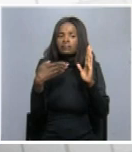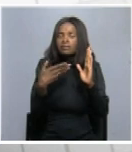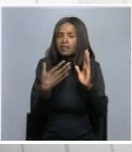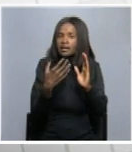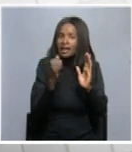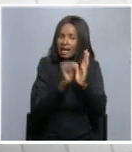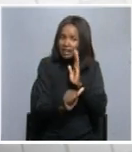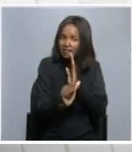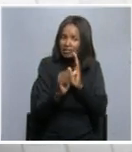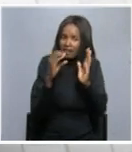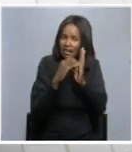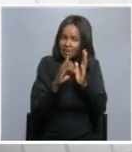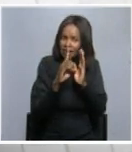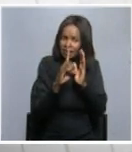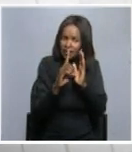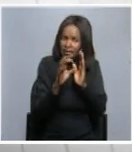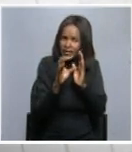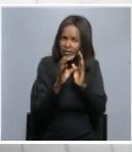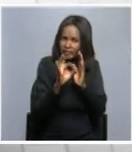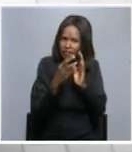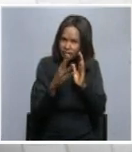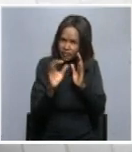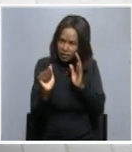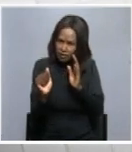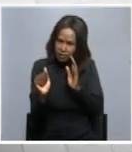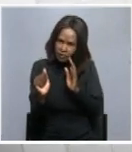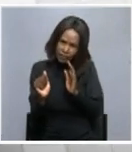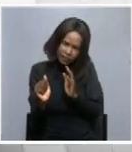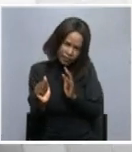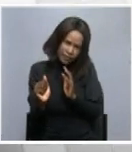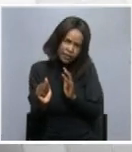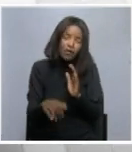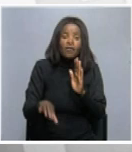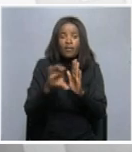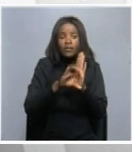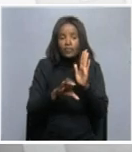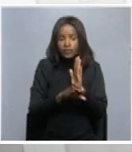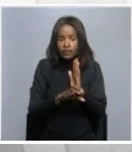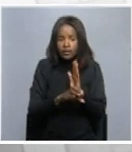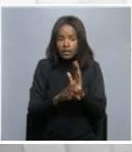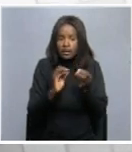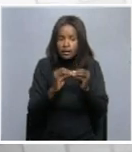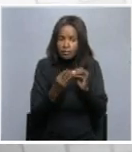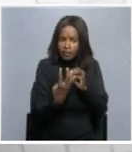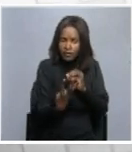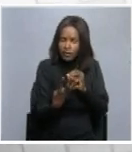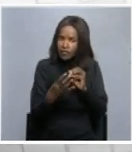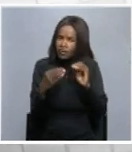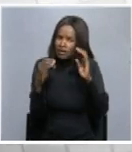Article 94A, sub 5 of the Constitution and Section 4 of the Anti-Corruption